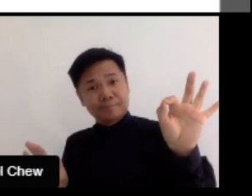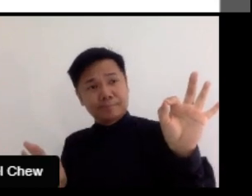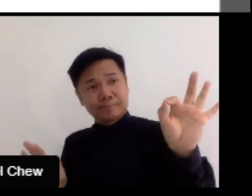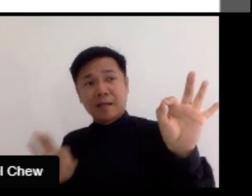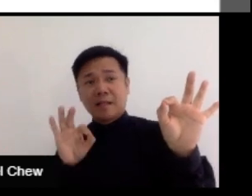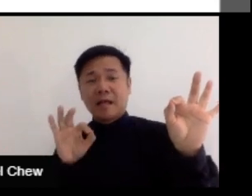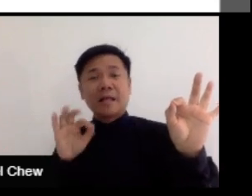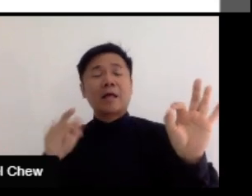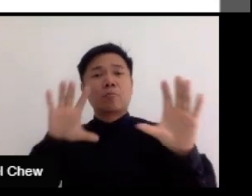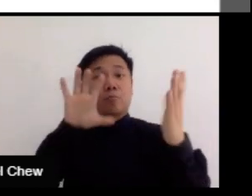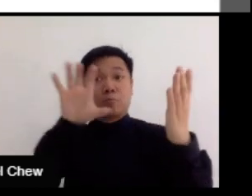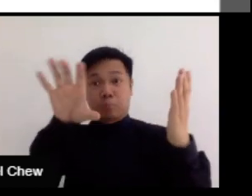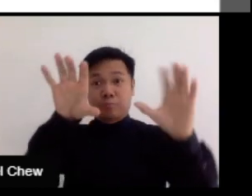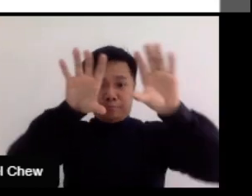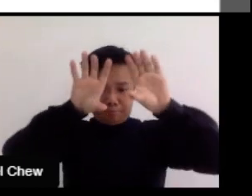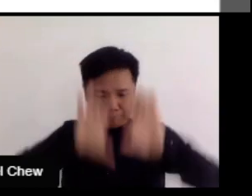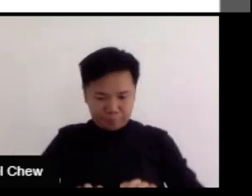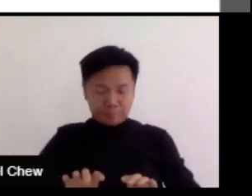footnote.